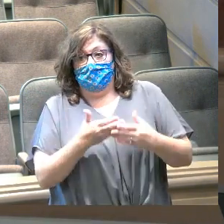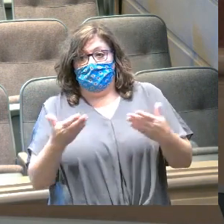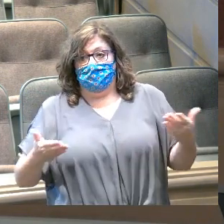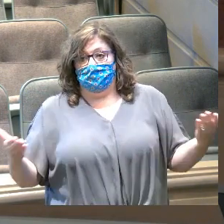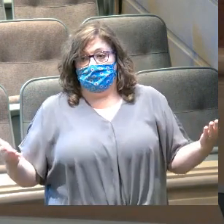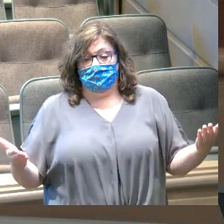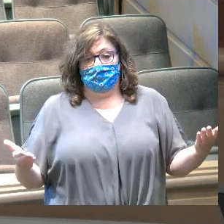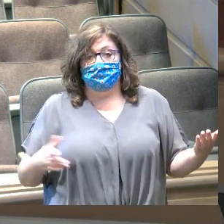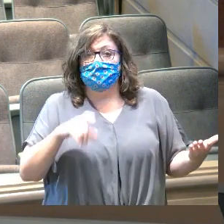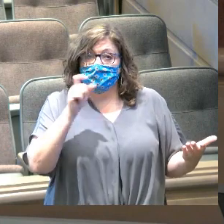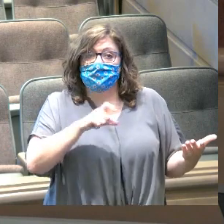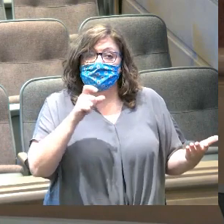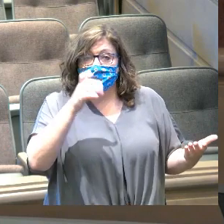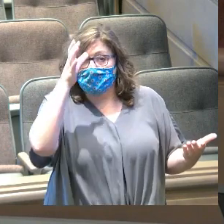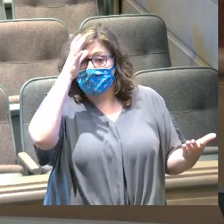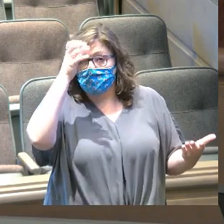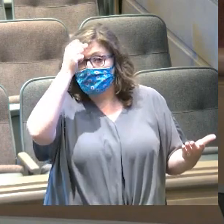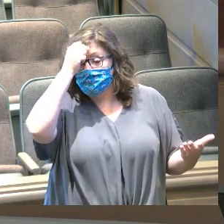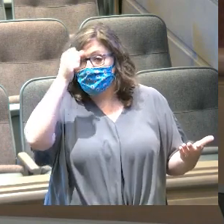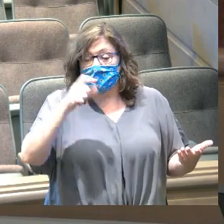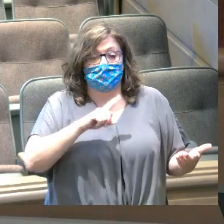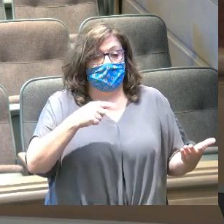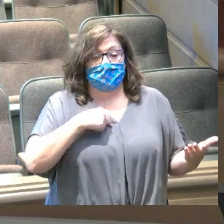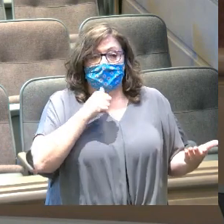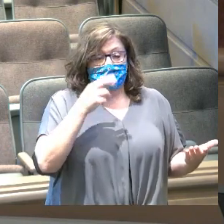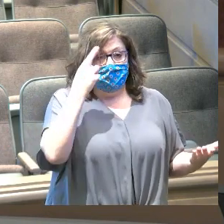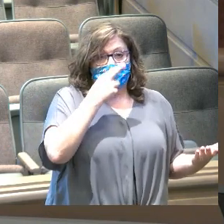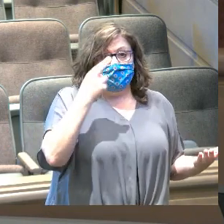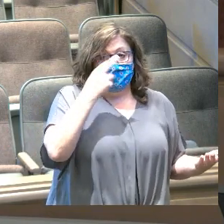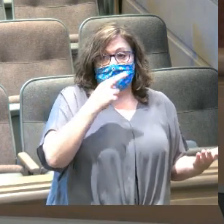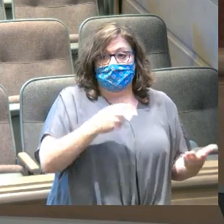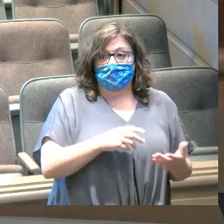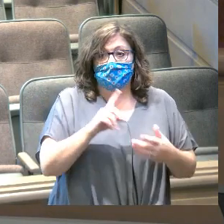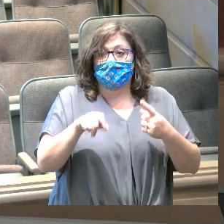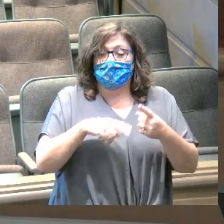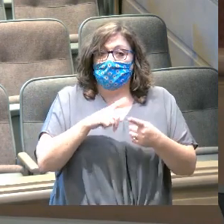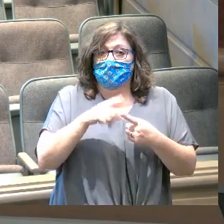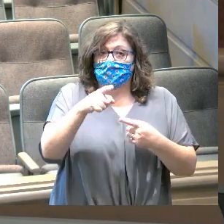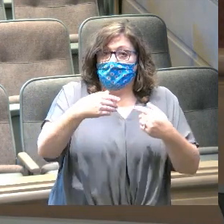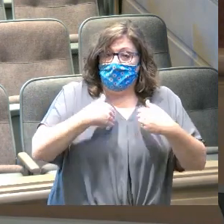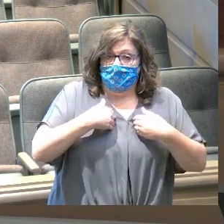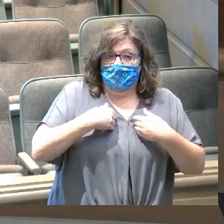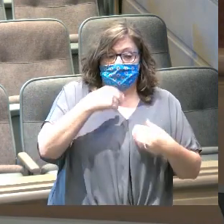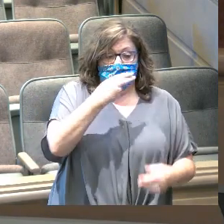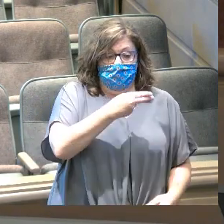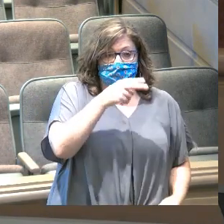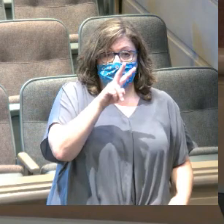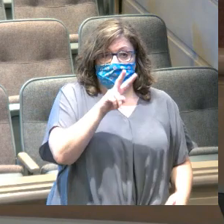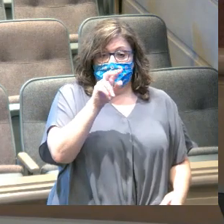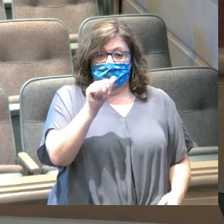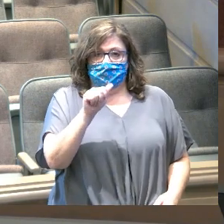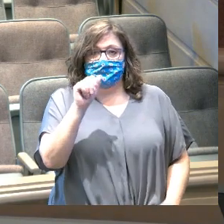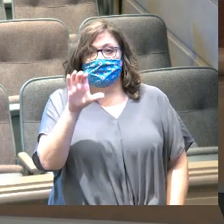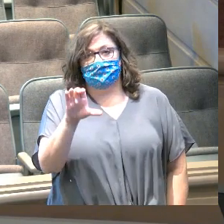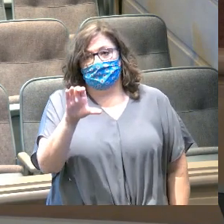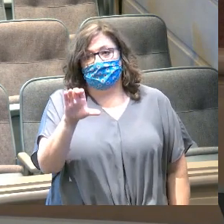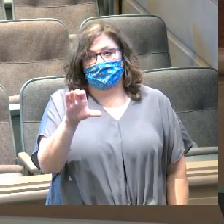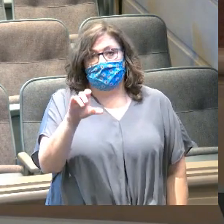that should have been common sense to me, but I didn't realize it. When you have an HVAC system, you're circulating